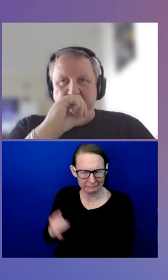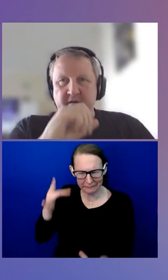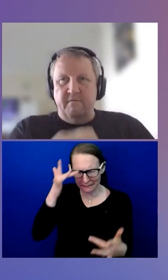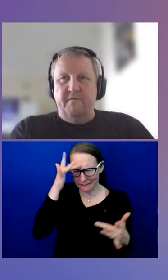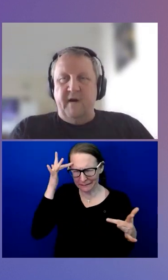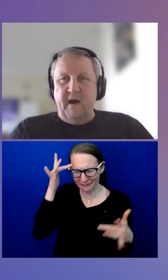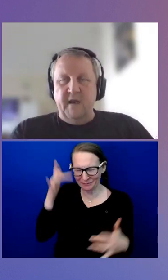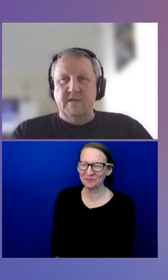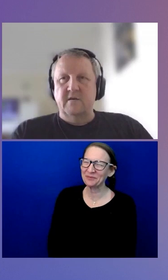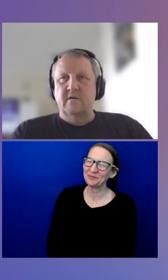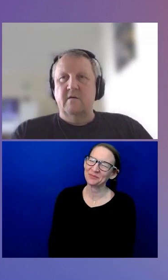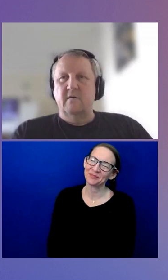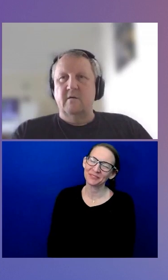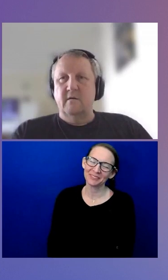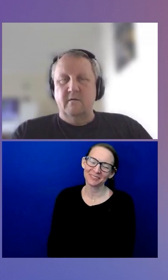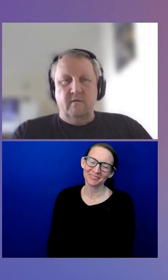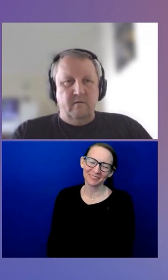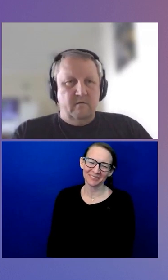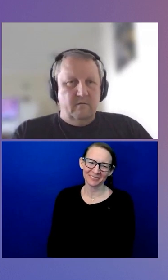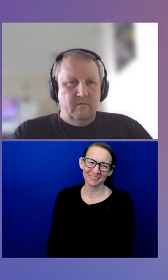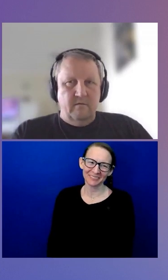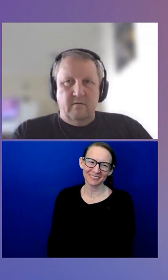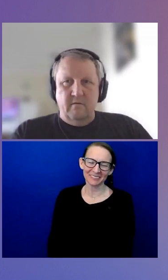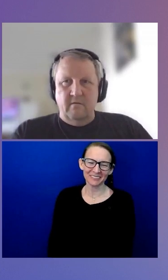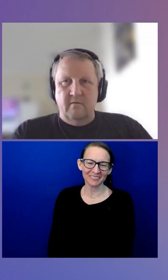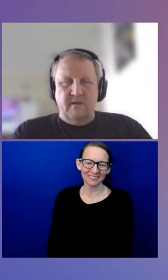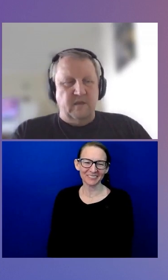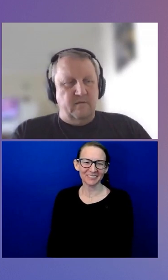But if I can find,